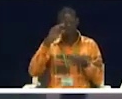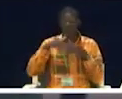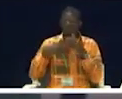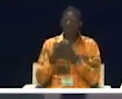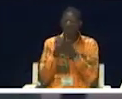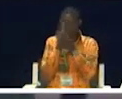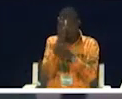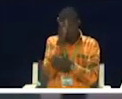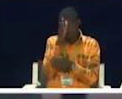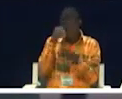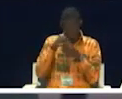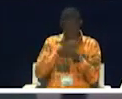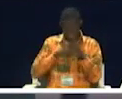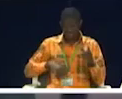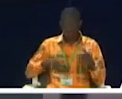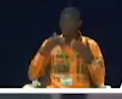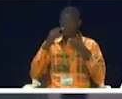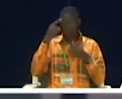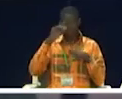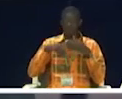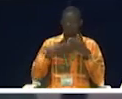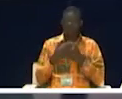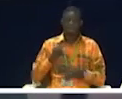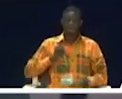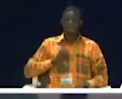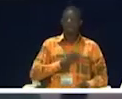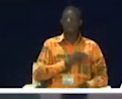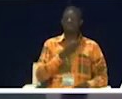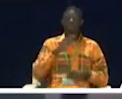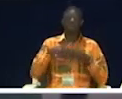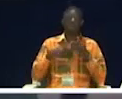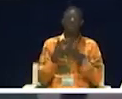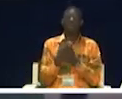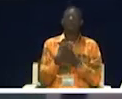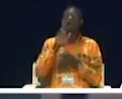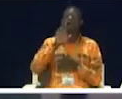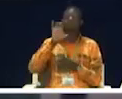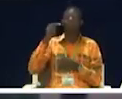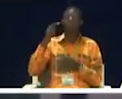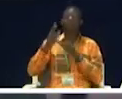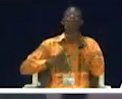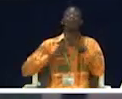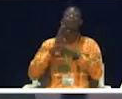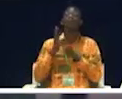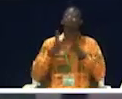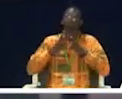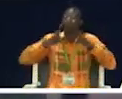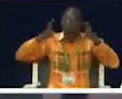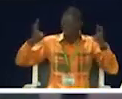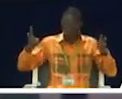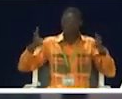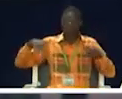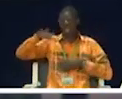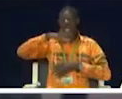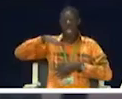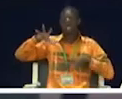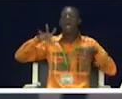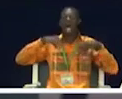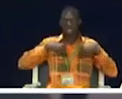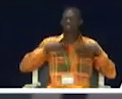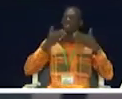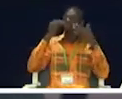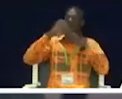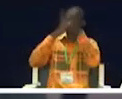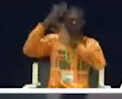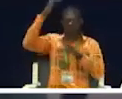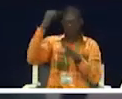Lord. Thank you for all the members of RCCG Worldwide. Thank you for our lives. I say our thanks in Jesus'